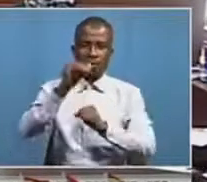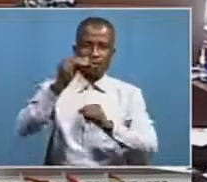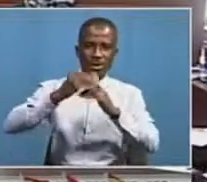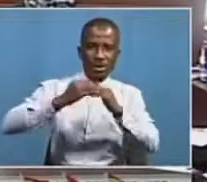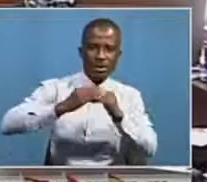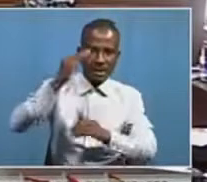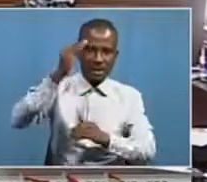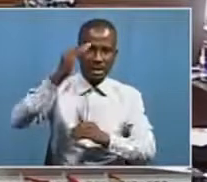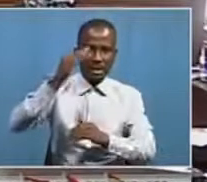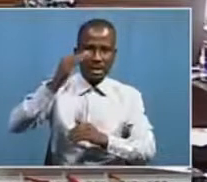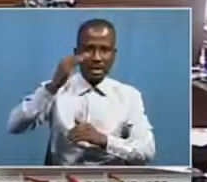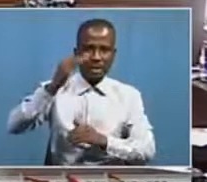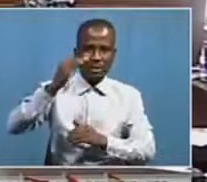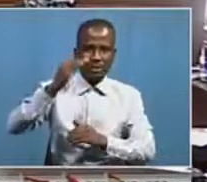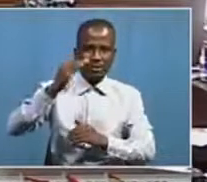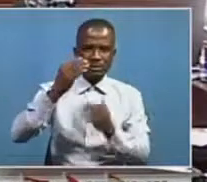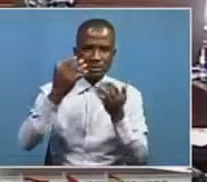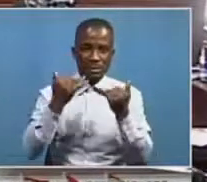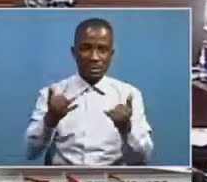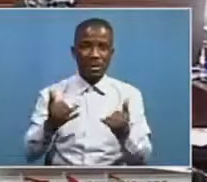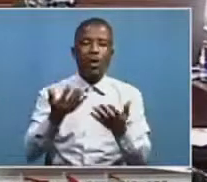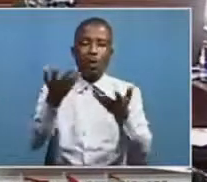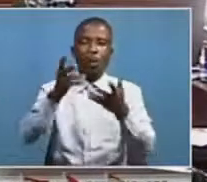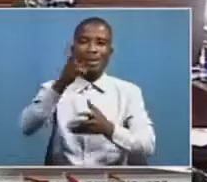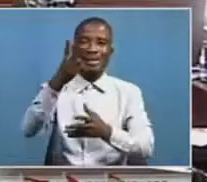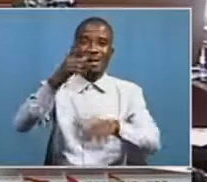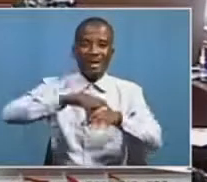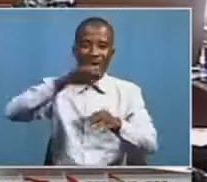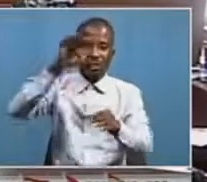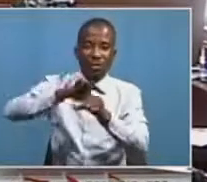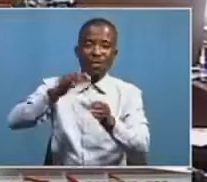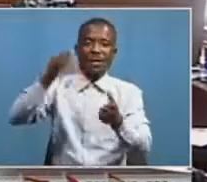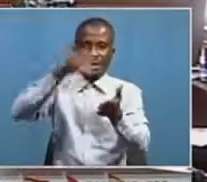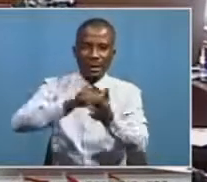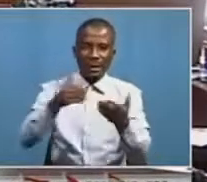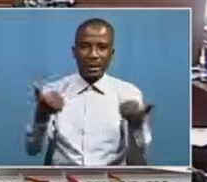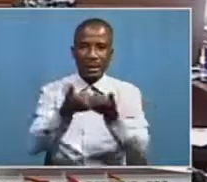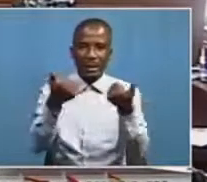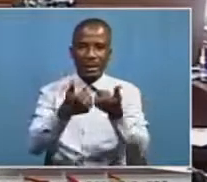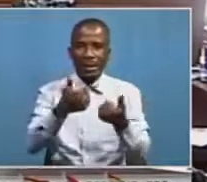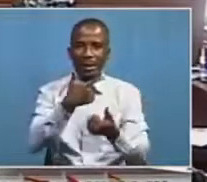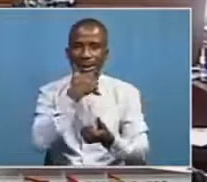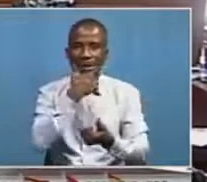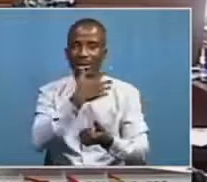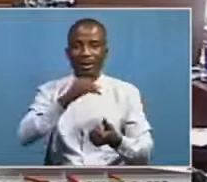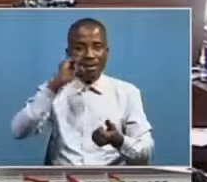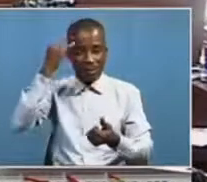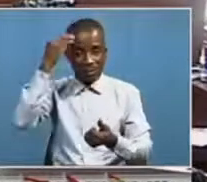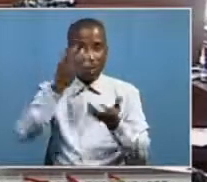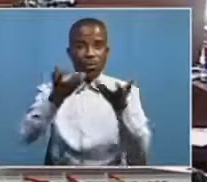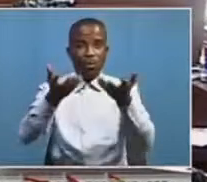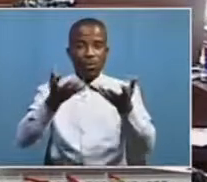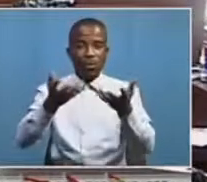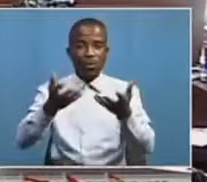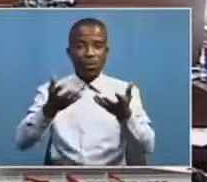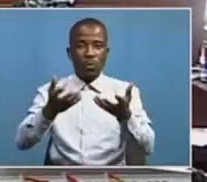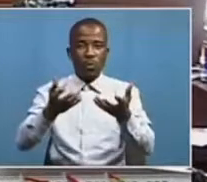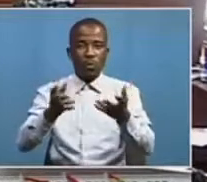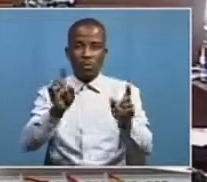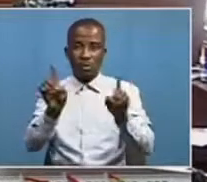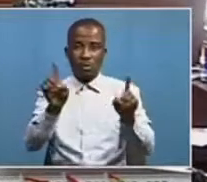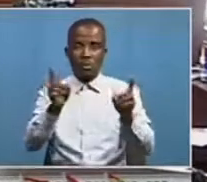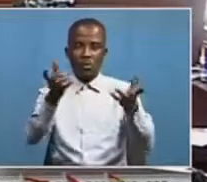the total valid votes cast and sought a rerun between the two of them, the petitioner did not indicate the number of valid votes or